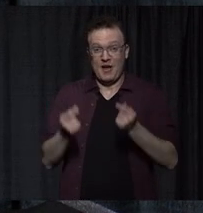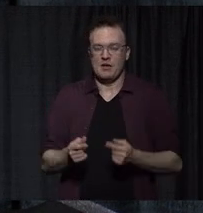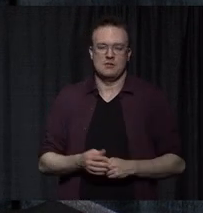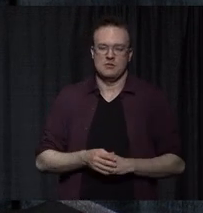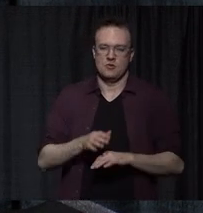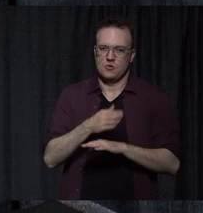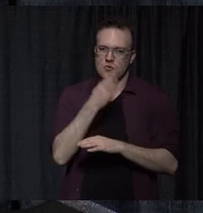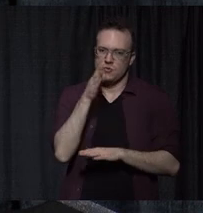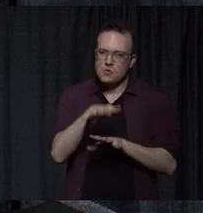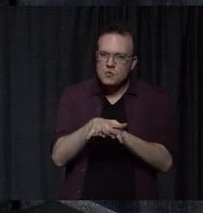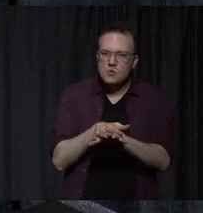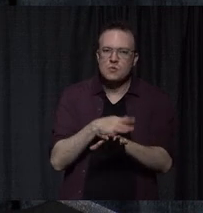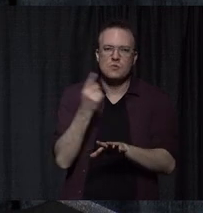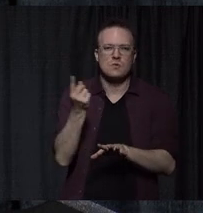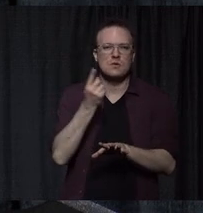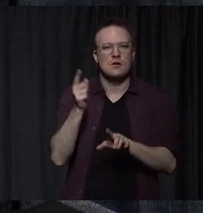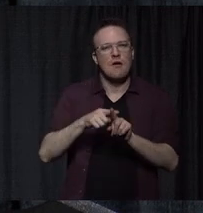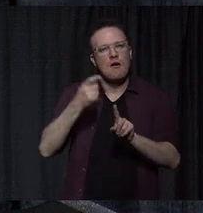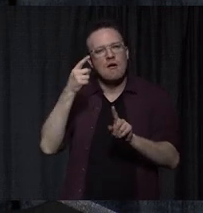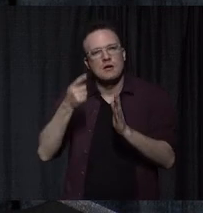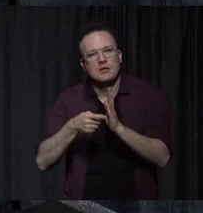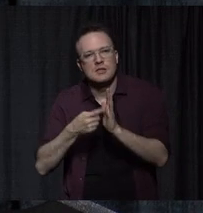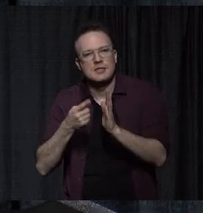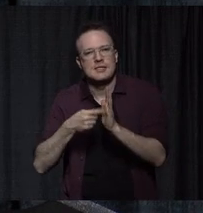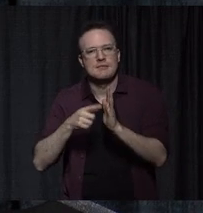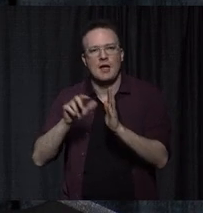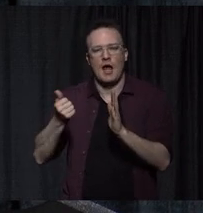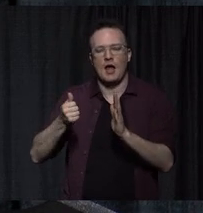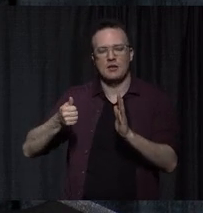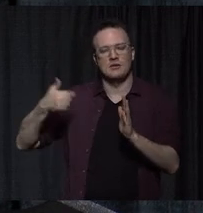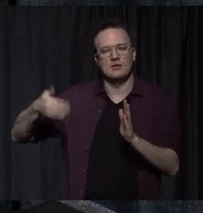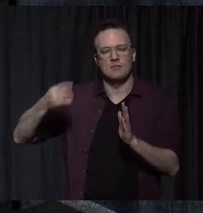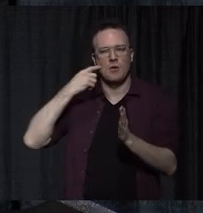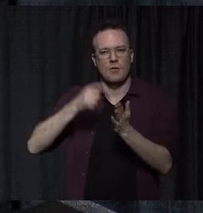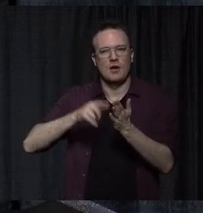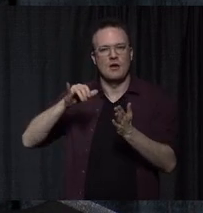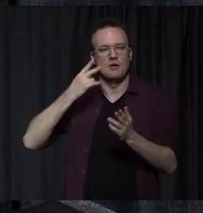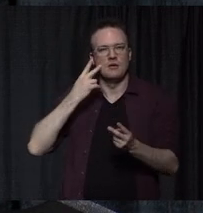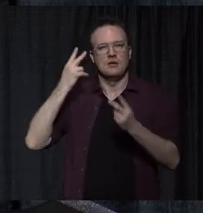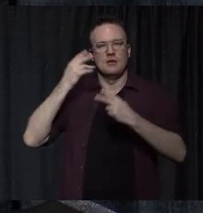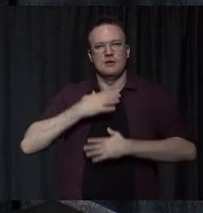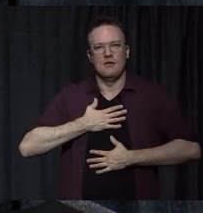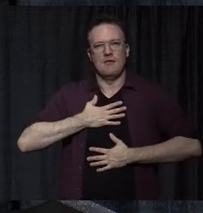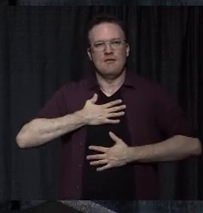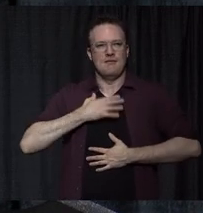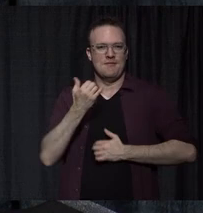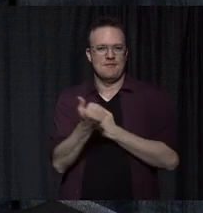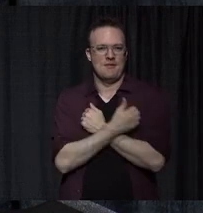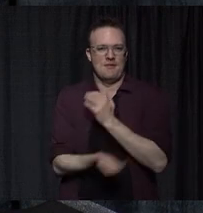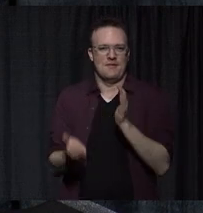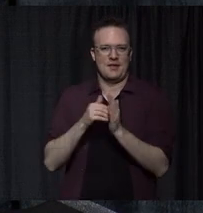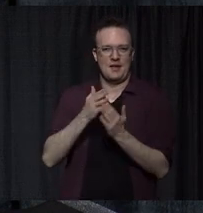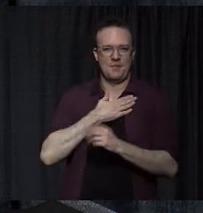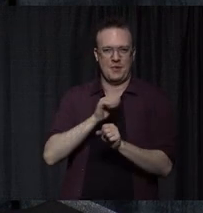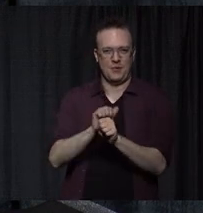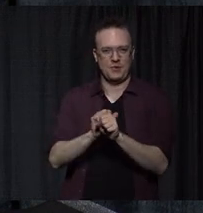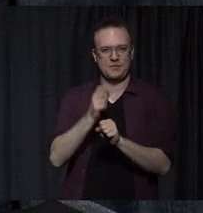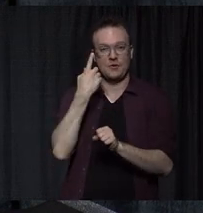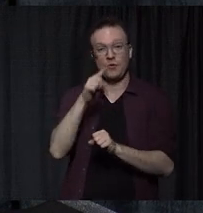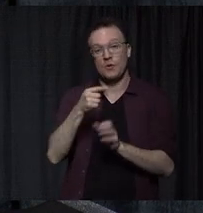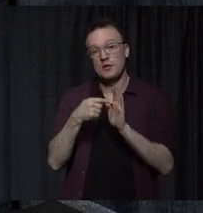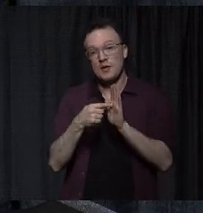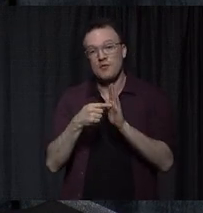also transformative milestones that renew my love for this work. For example, after decades